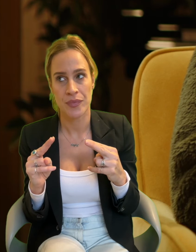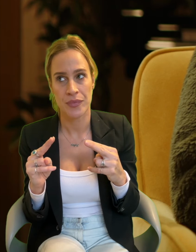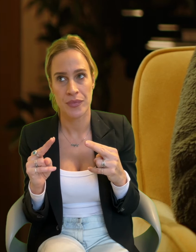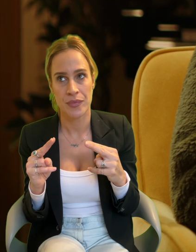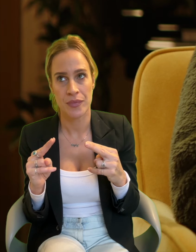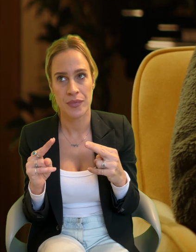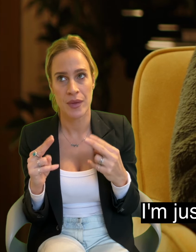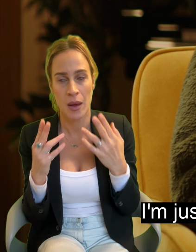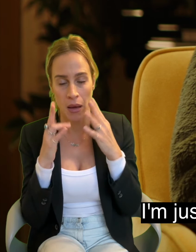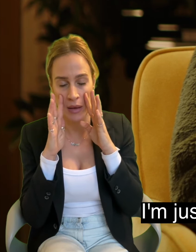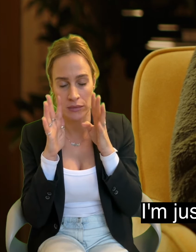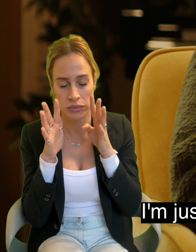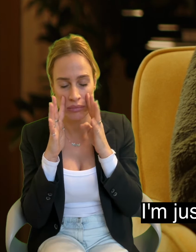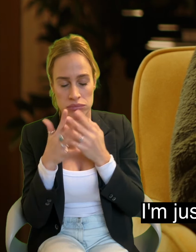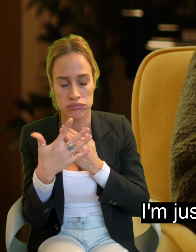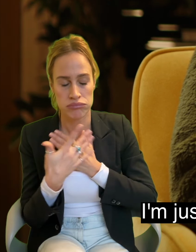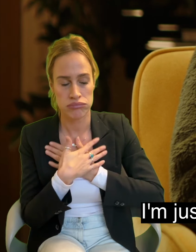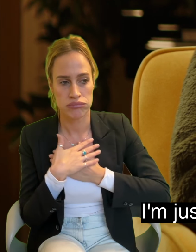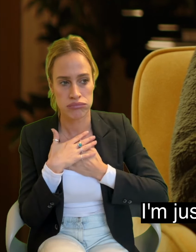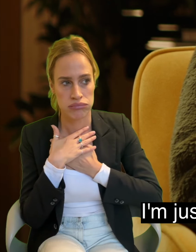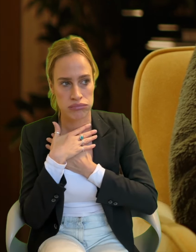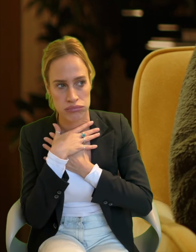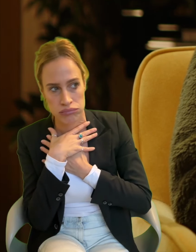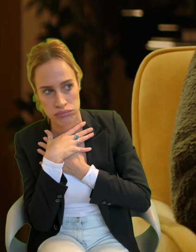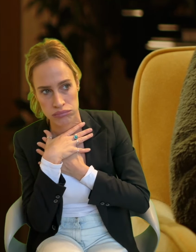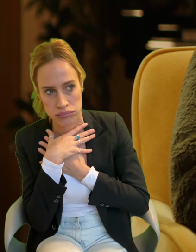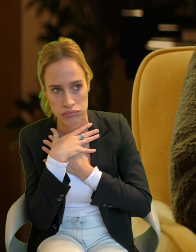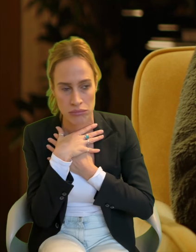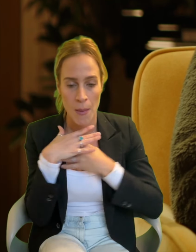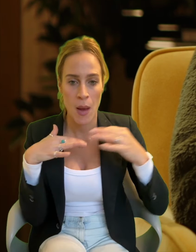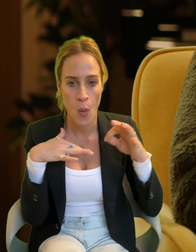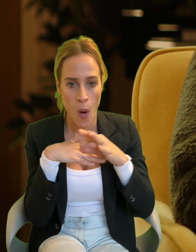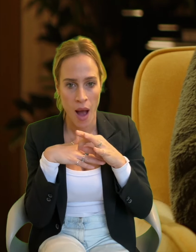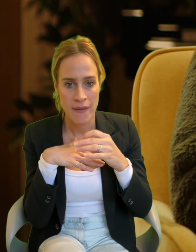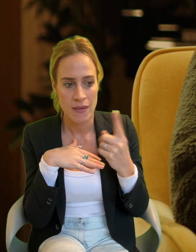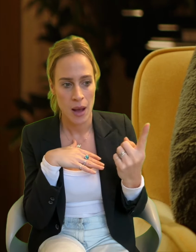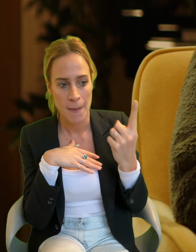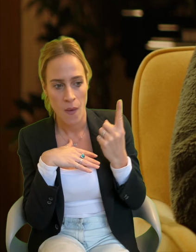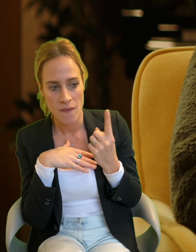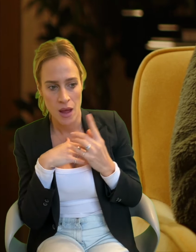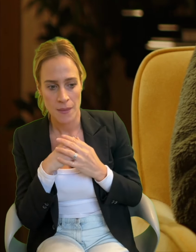and I'm in bits, man. I remember being sat on the table there, my wife's come over. I'm in bits because I knew.